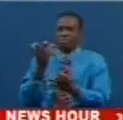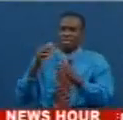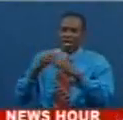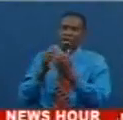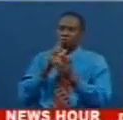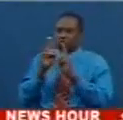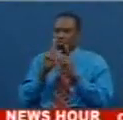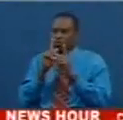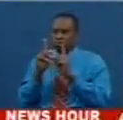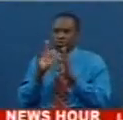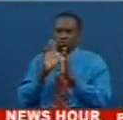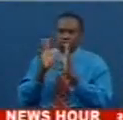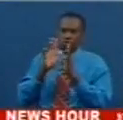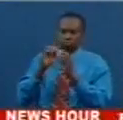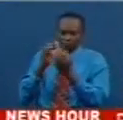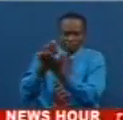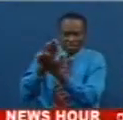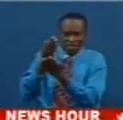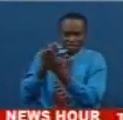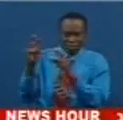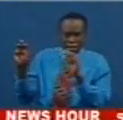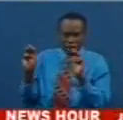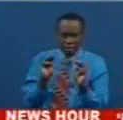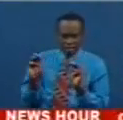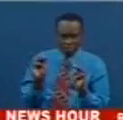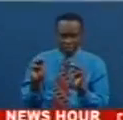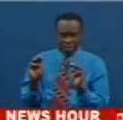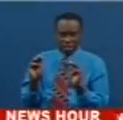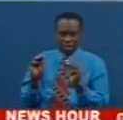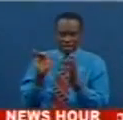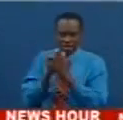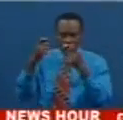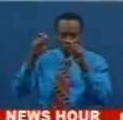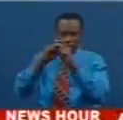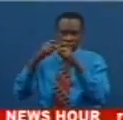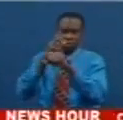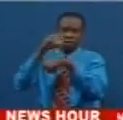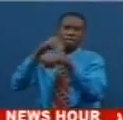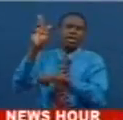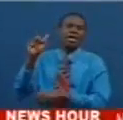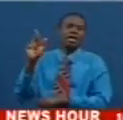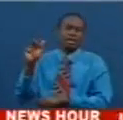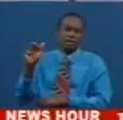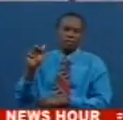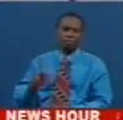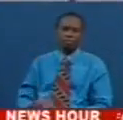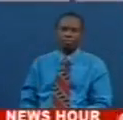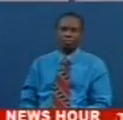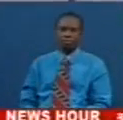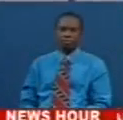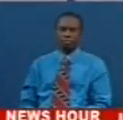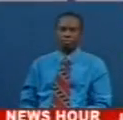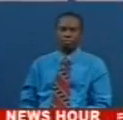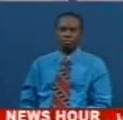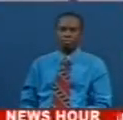prudent management of pension funds to enable them execute their mandate without compromising. The